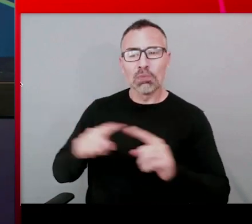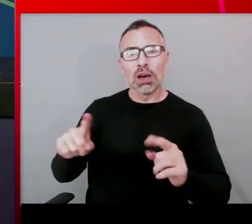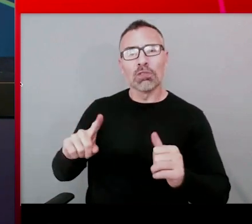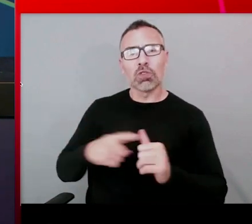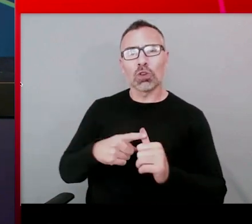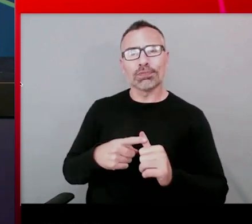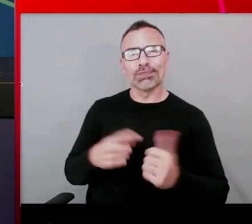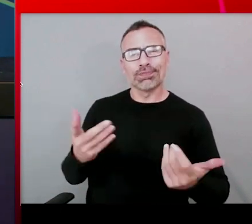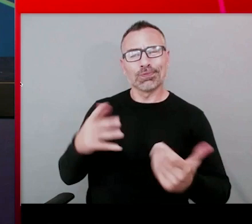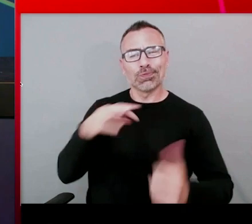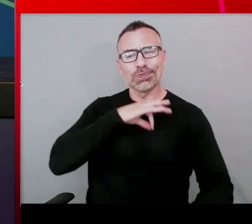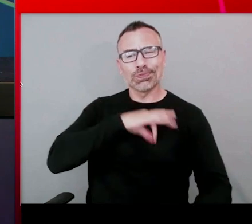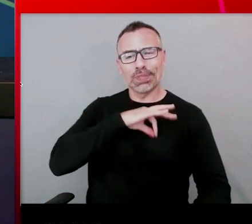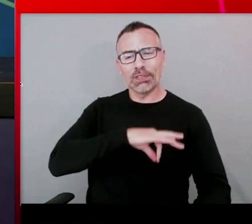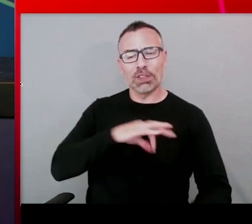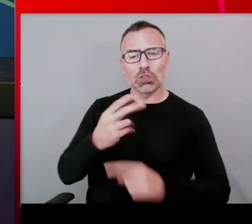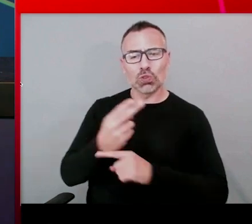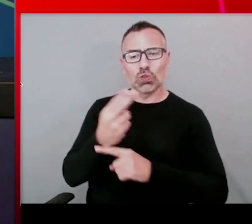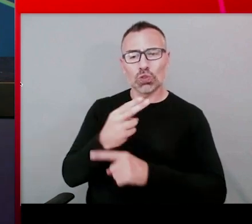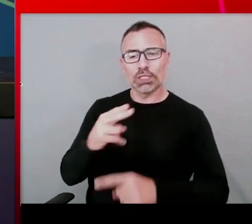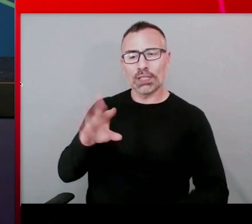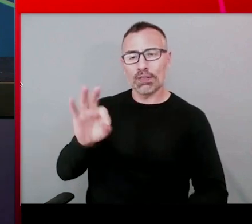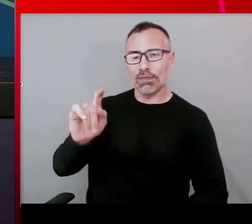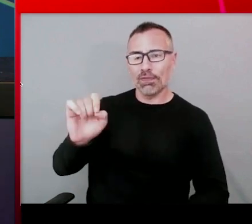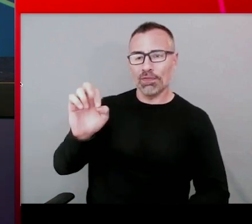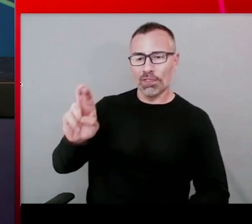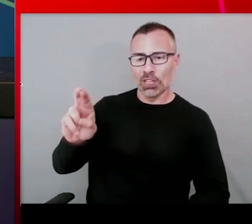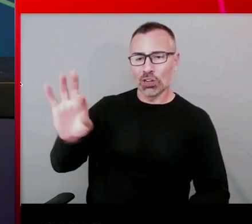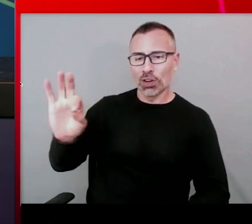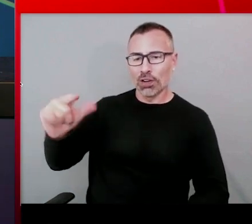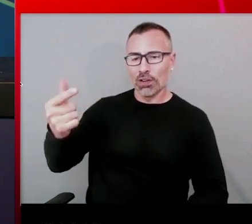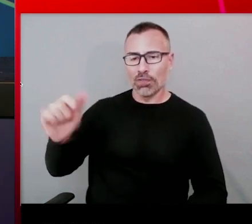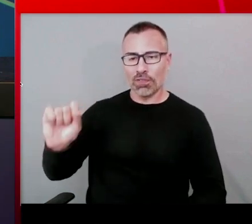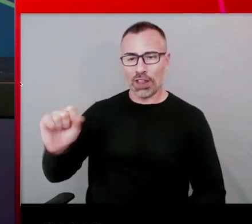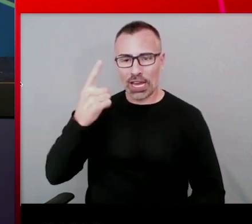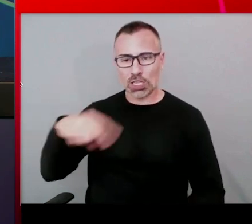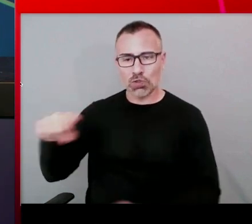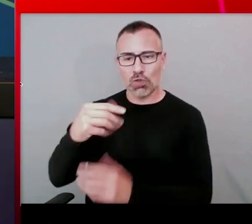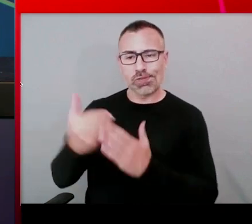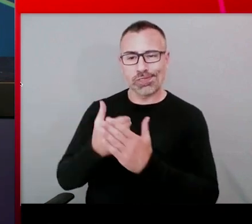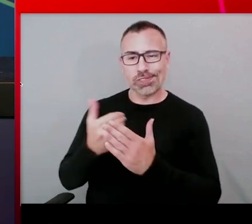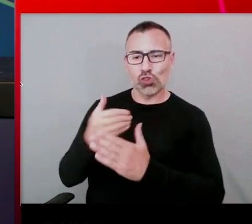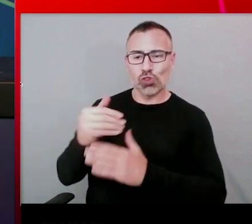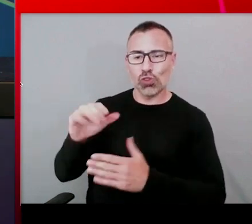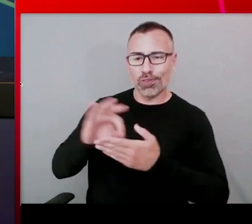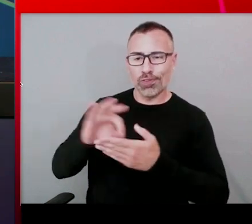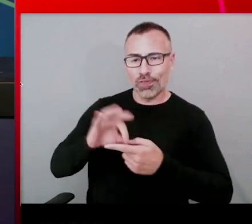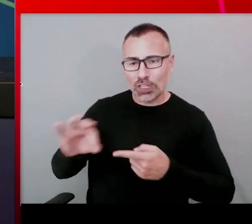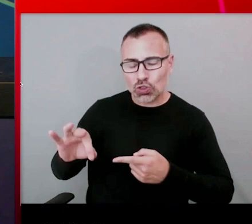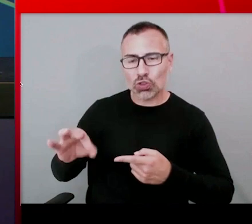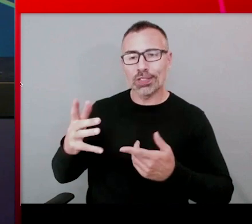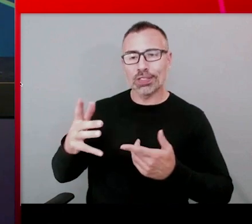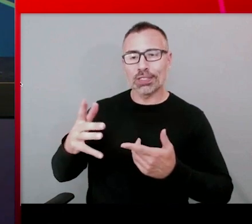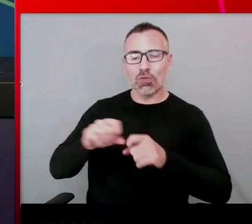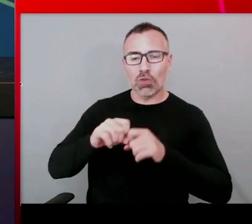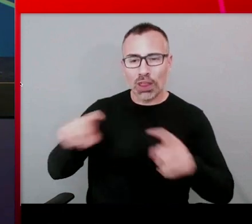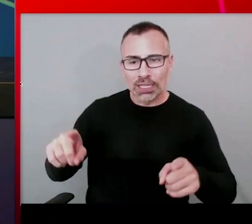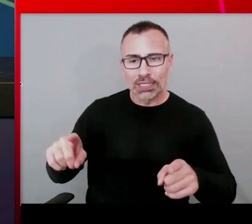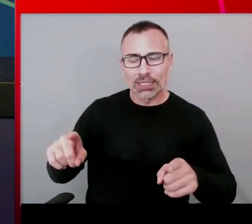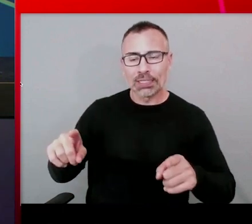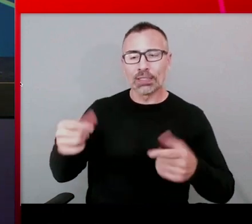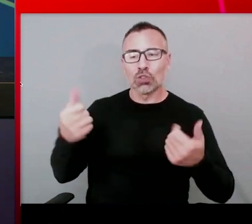are the benefits to using feature flags when developing new features and trying to release and get things not to go down?